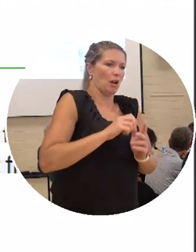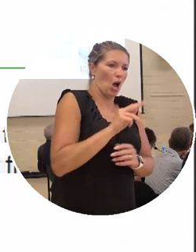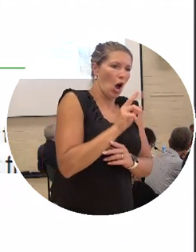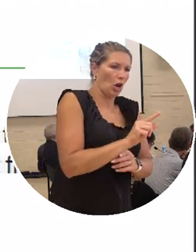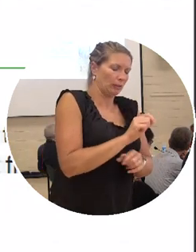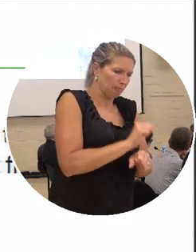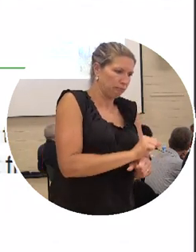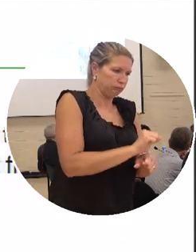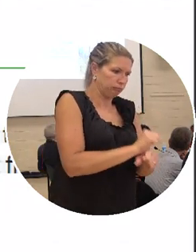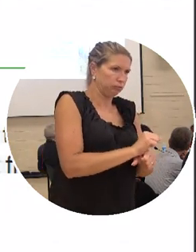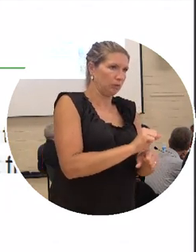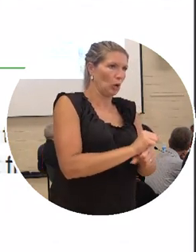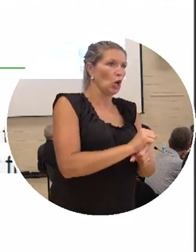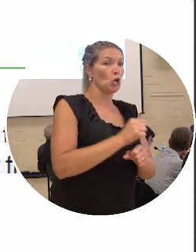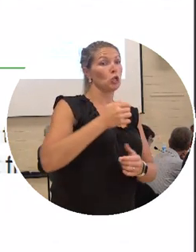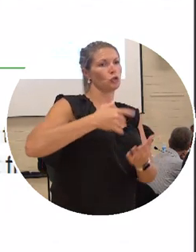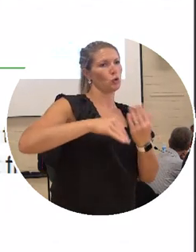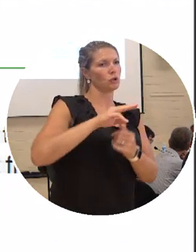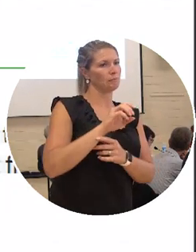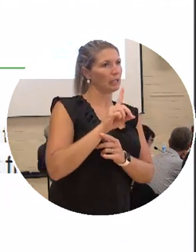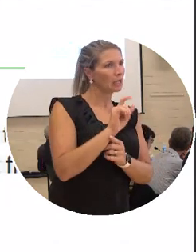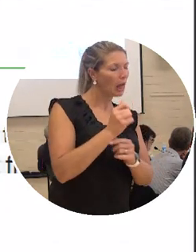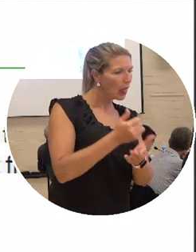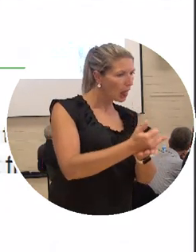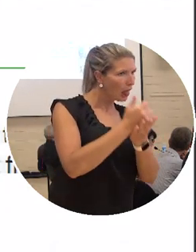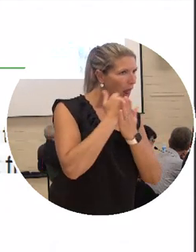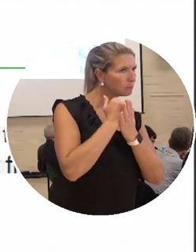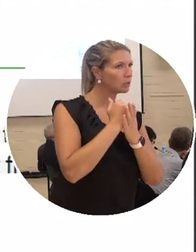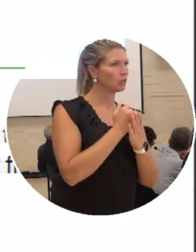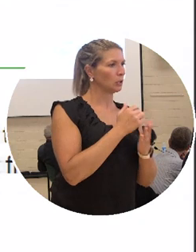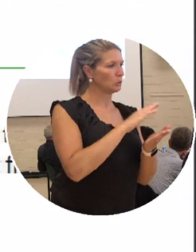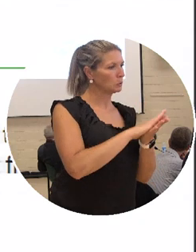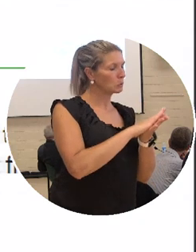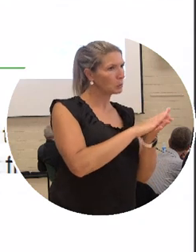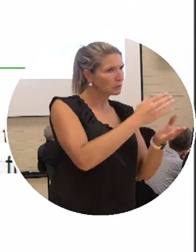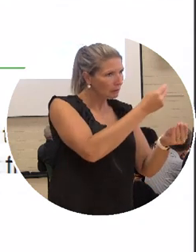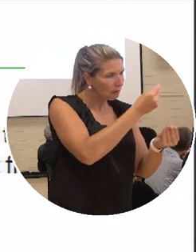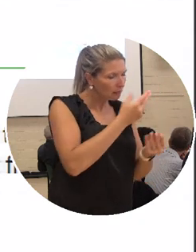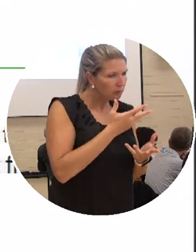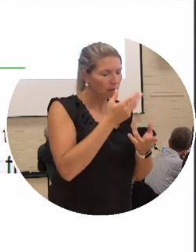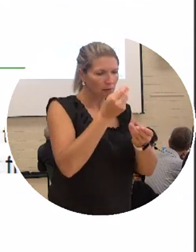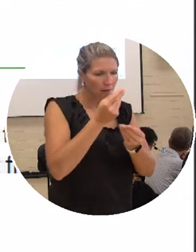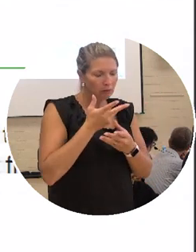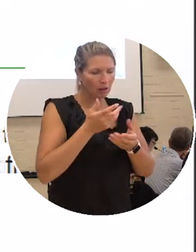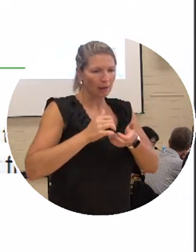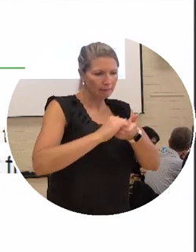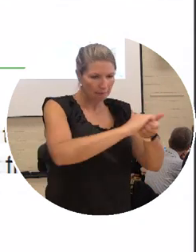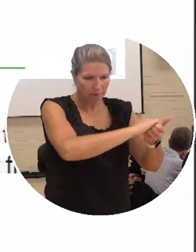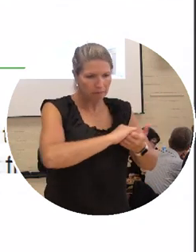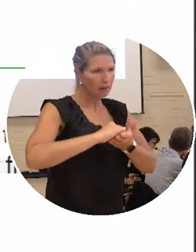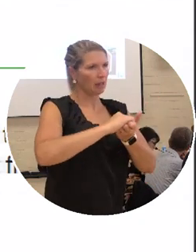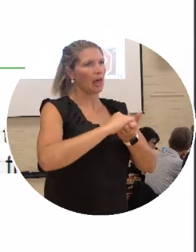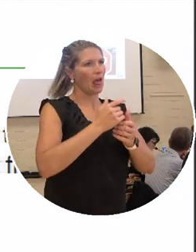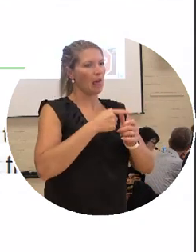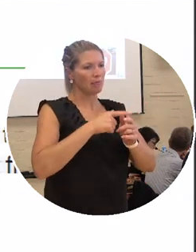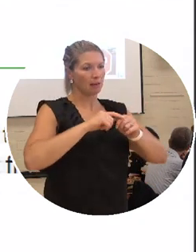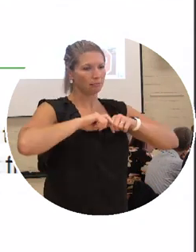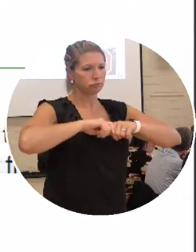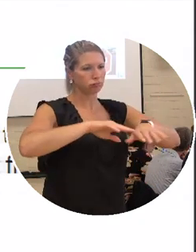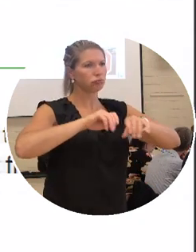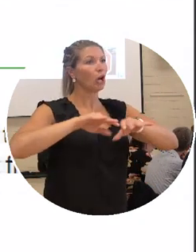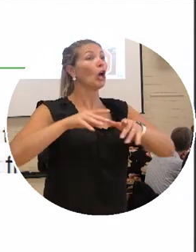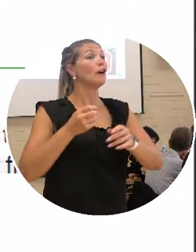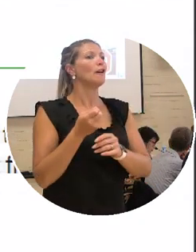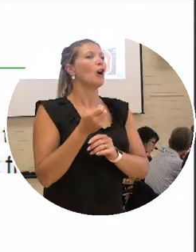from local media and a lot of uptake from schools, teachers, and district staff spreading the word. A few TV